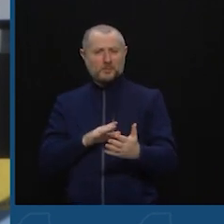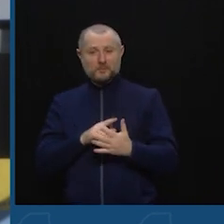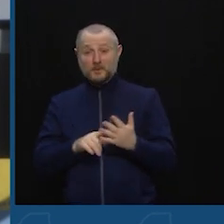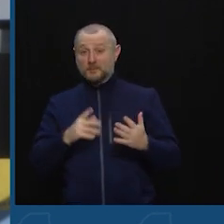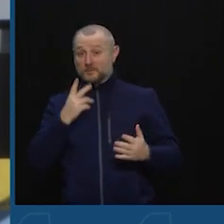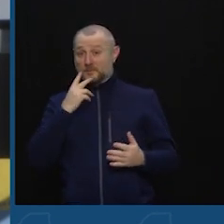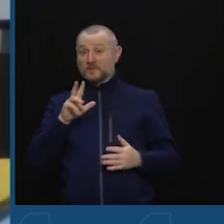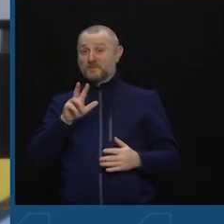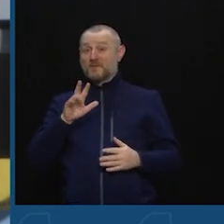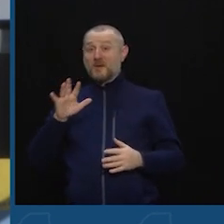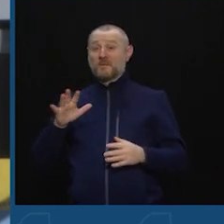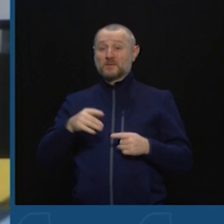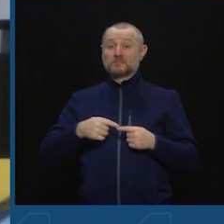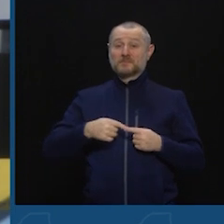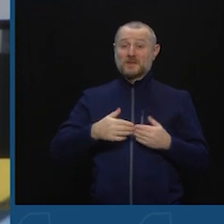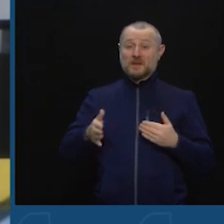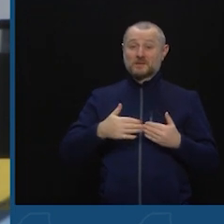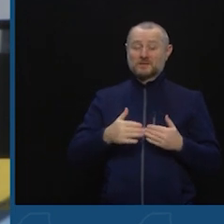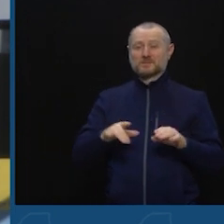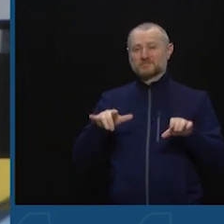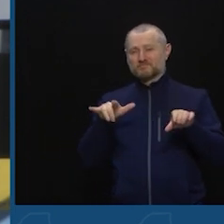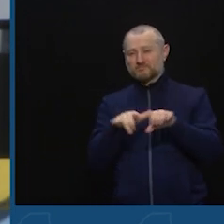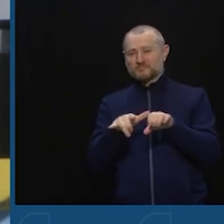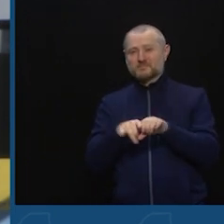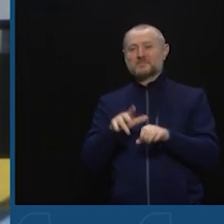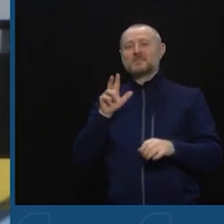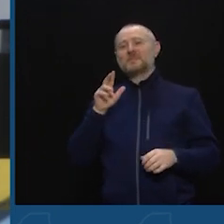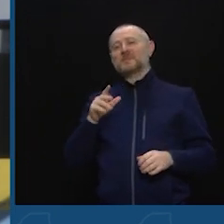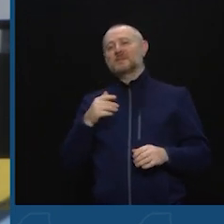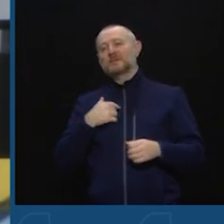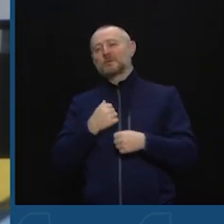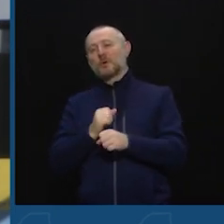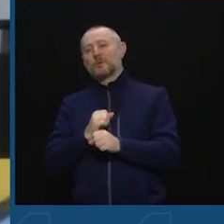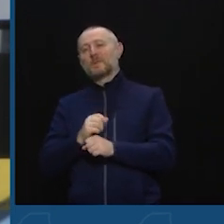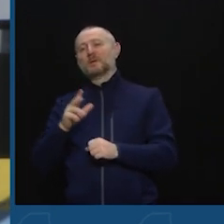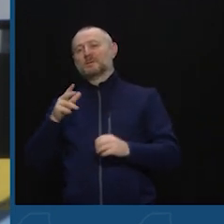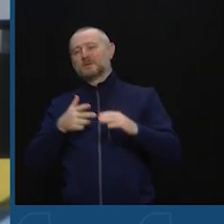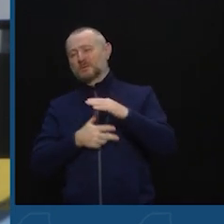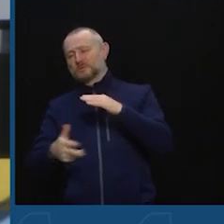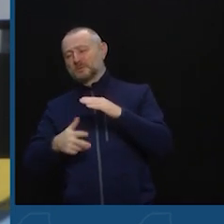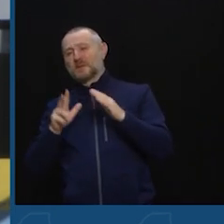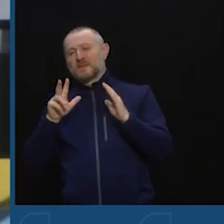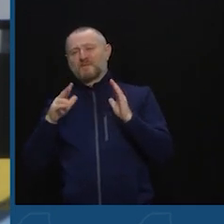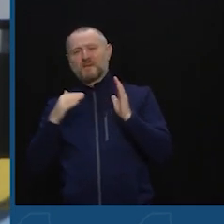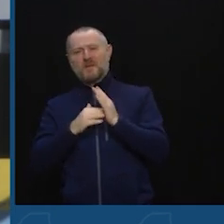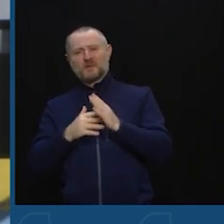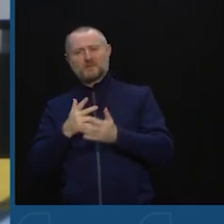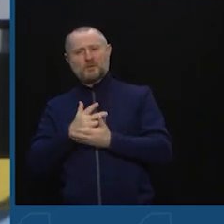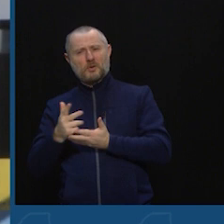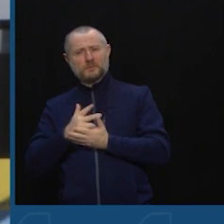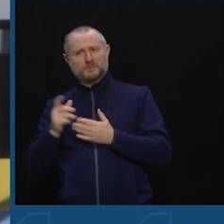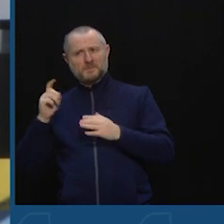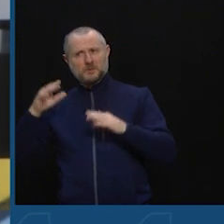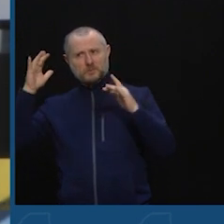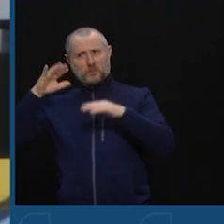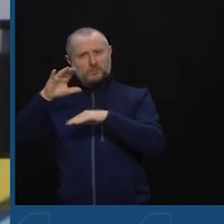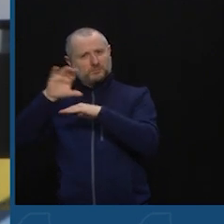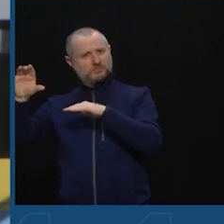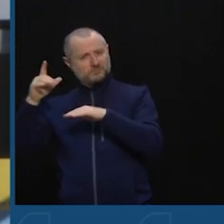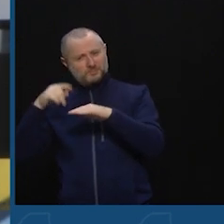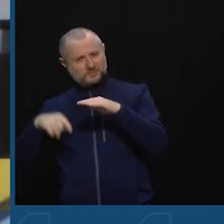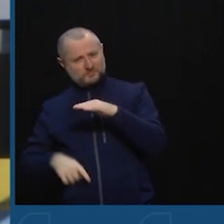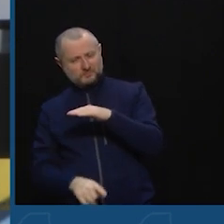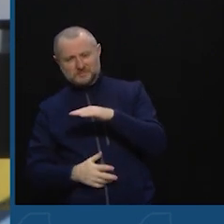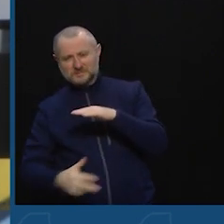gates, 3,000 car parking garage, with new sheltered, and the snow's coming, you want sheltered pickup for